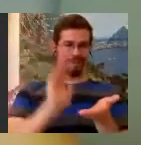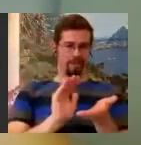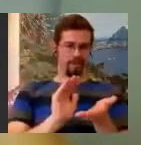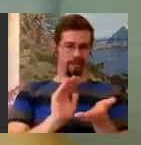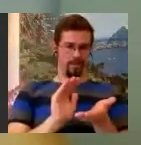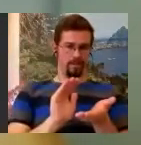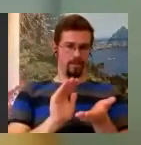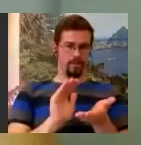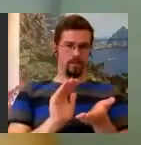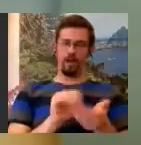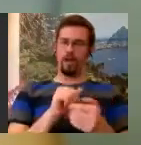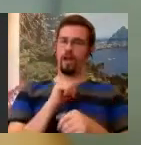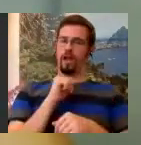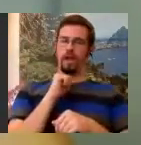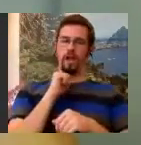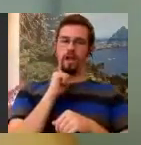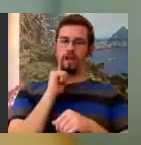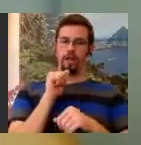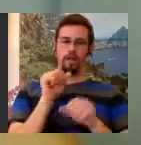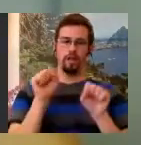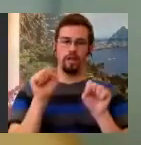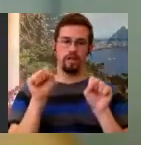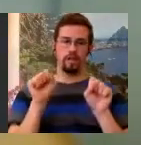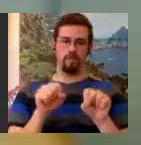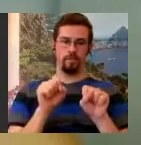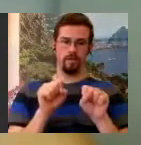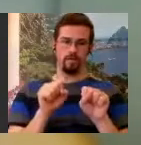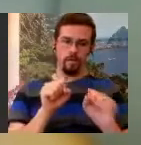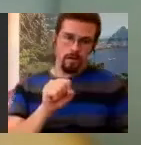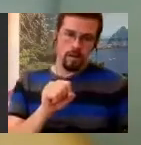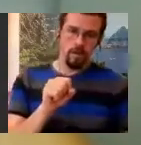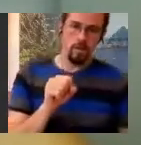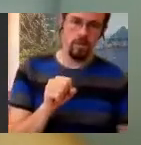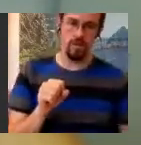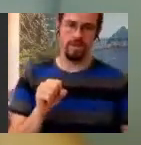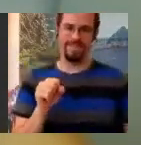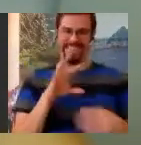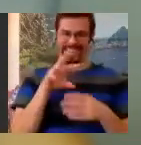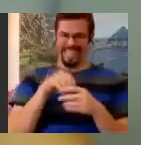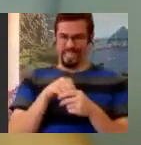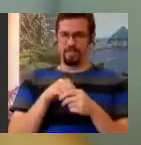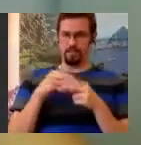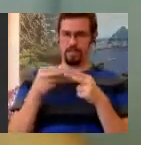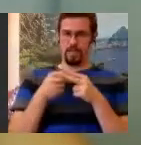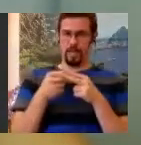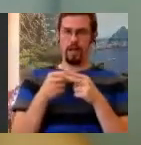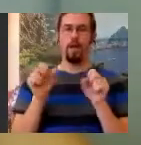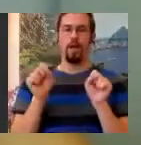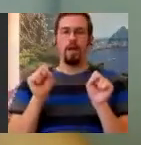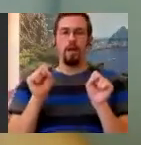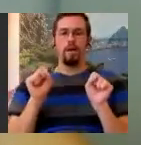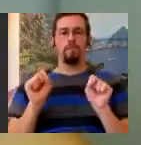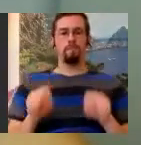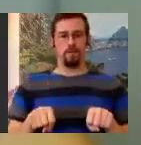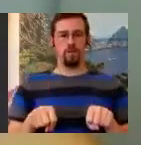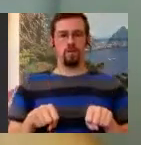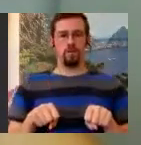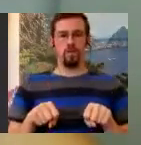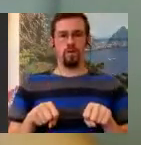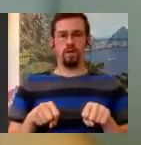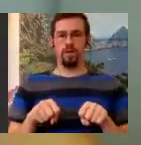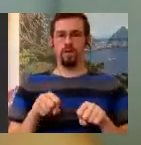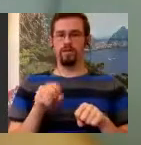not possible to arrive to a single glyph, but you can ultimately arrive to a set of 5